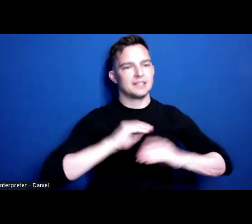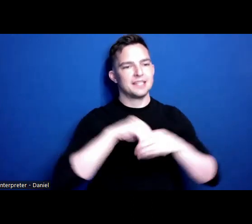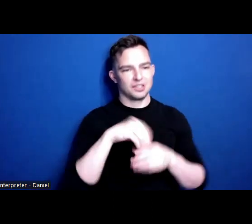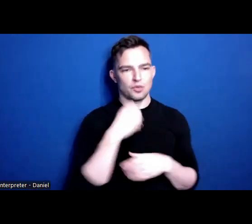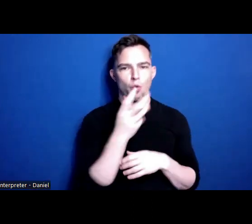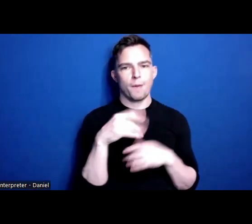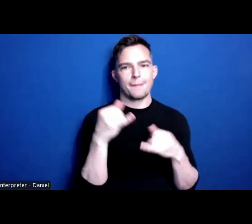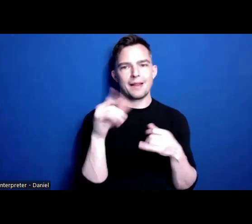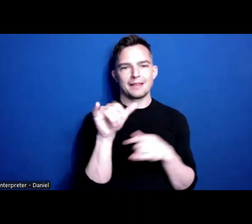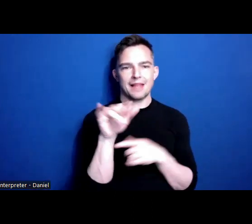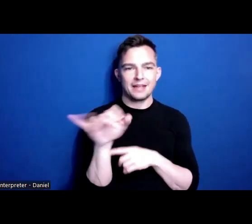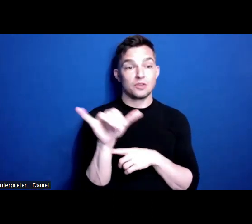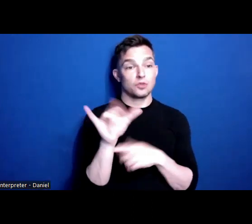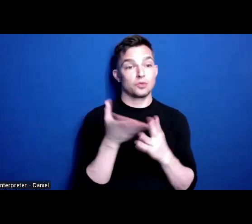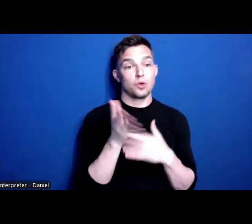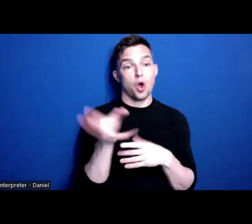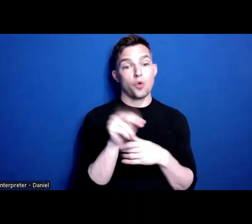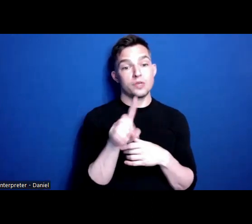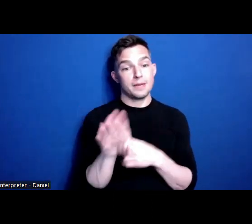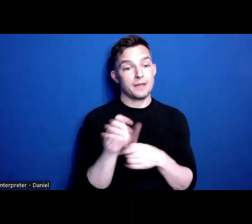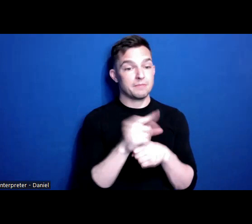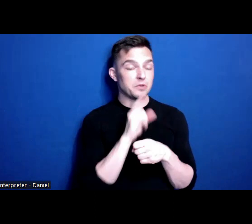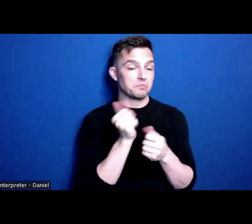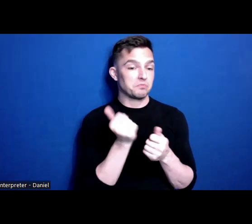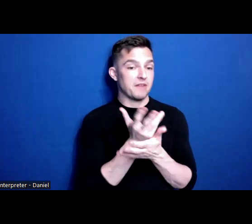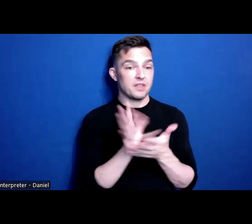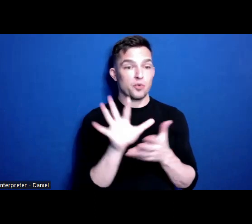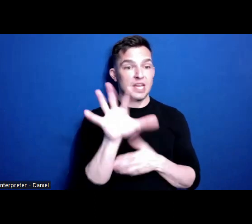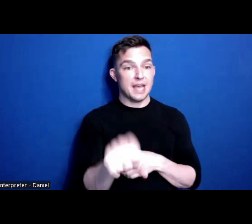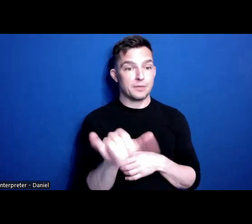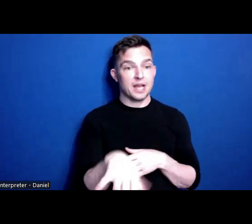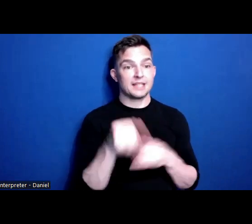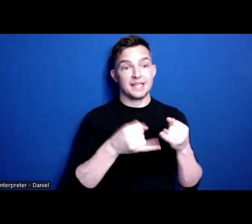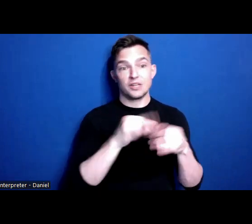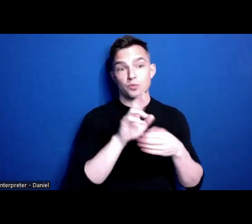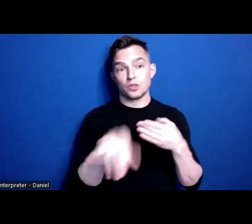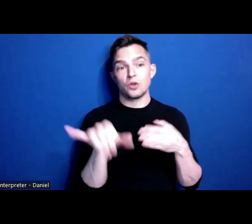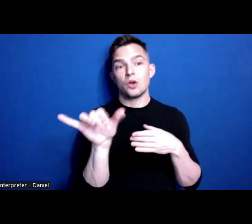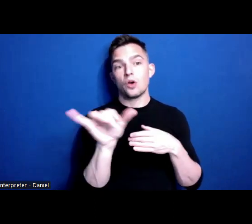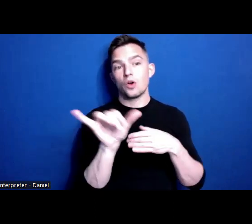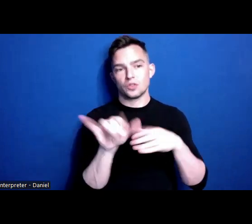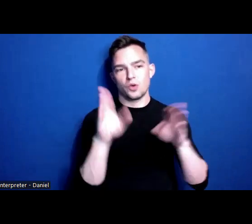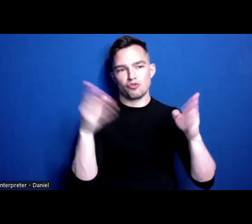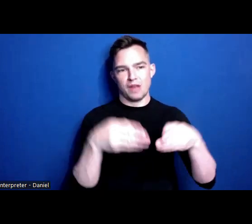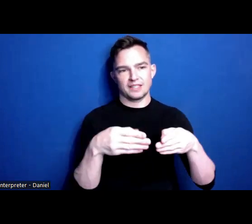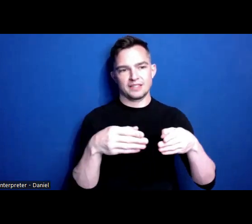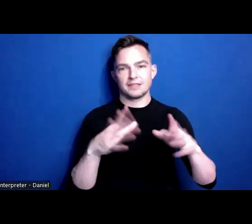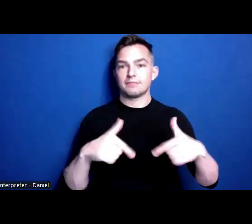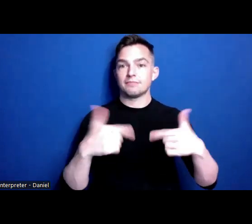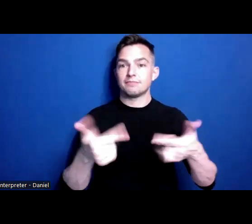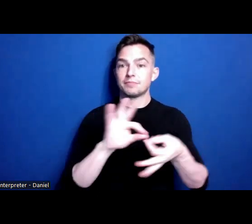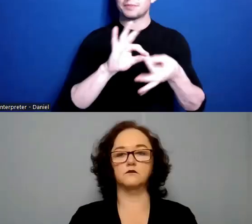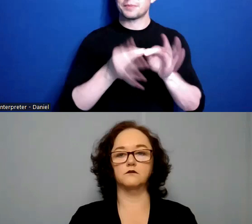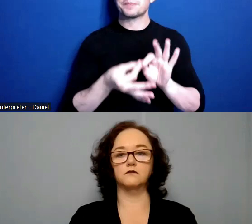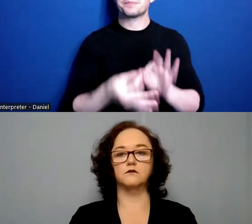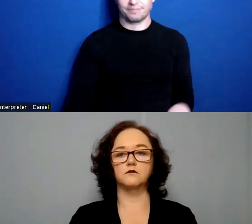then through our own databases to ensure that what we're capturing as an end result may also be addressed. And then